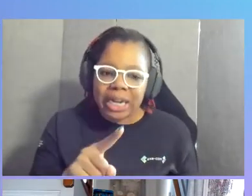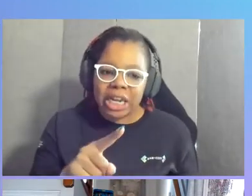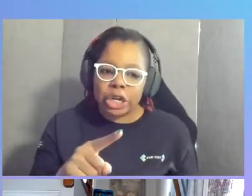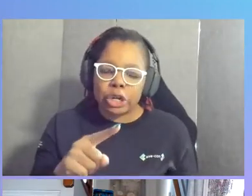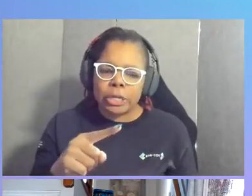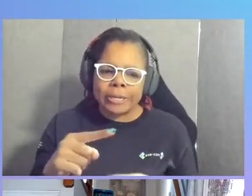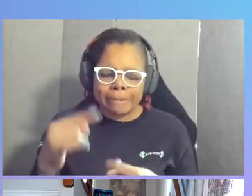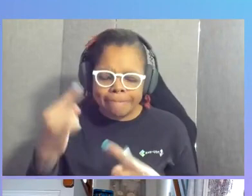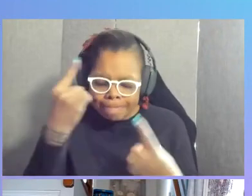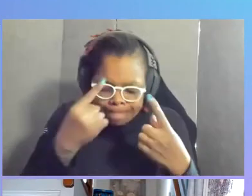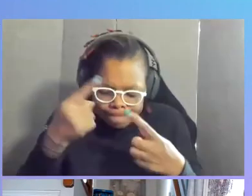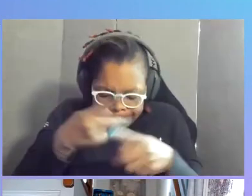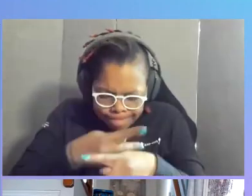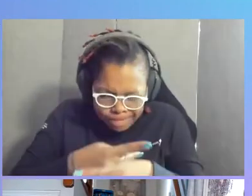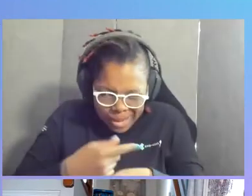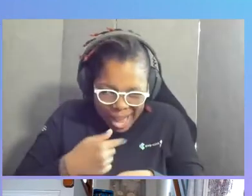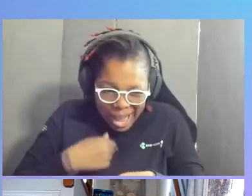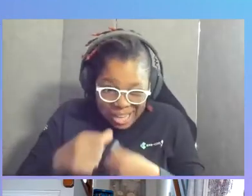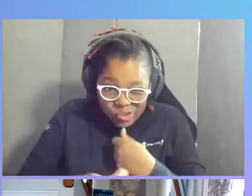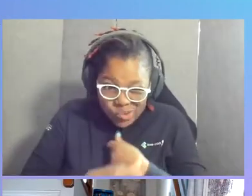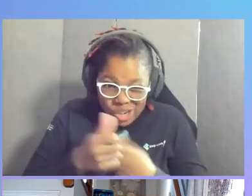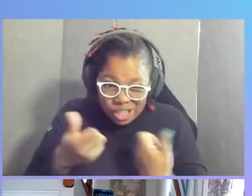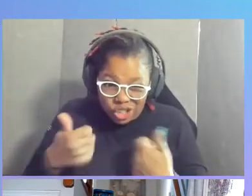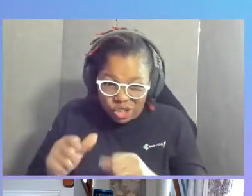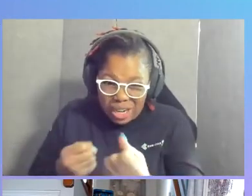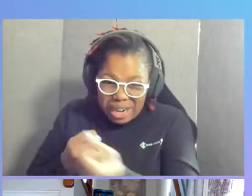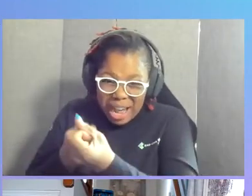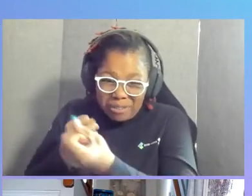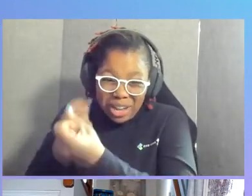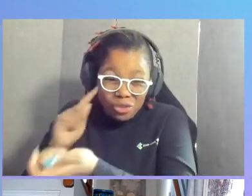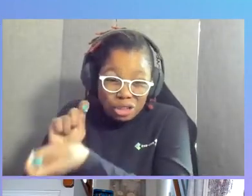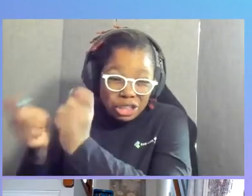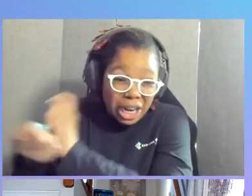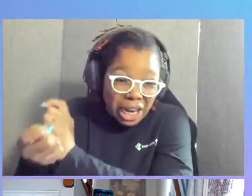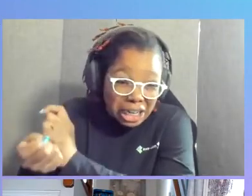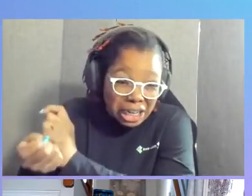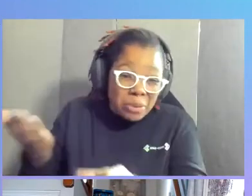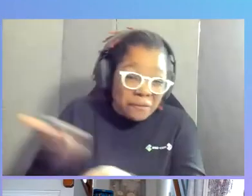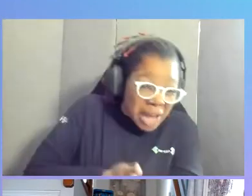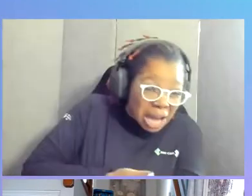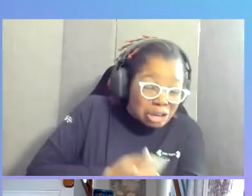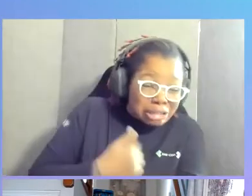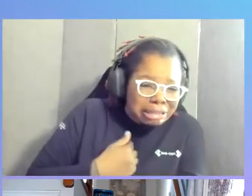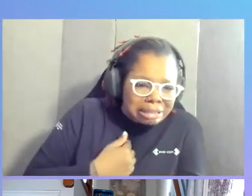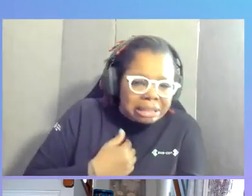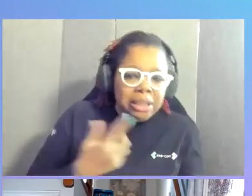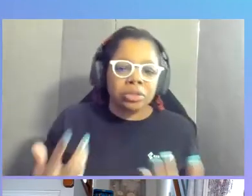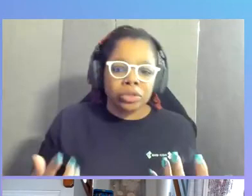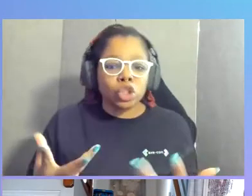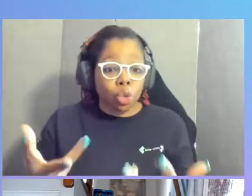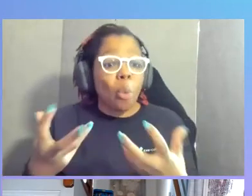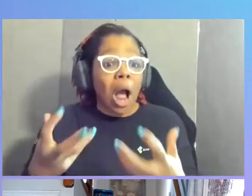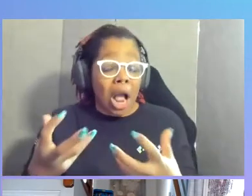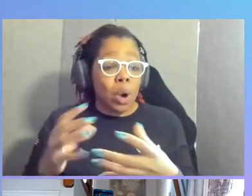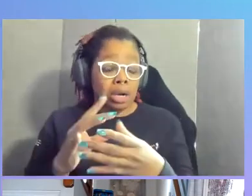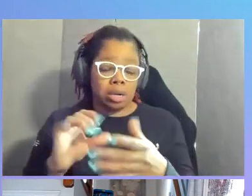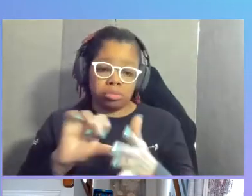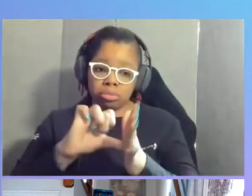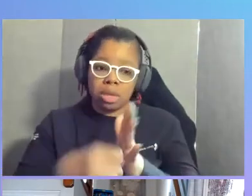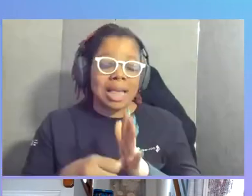I risk trying to advocate for change? And so I want to foreground that is a personal